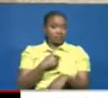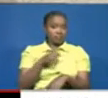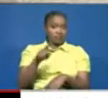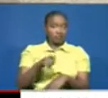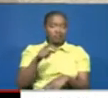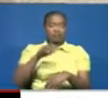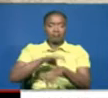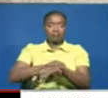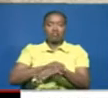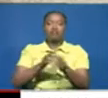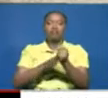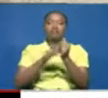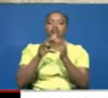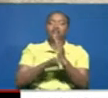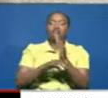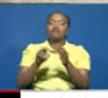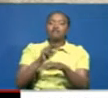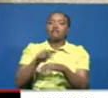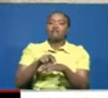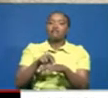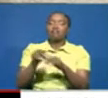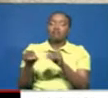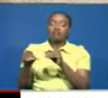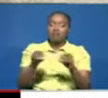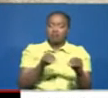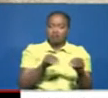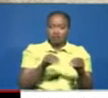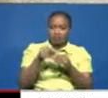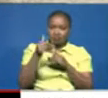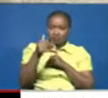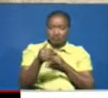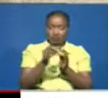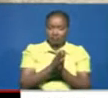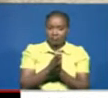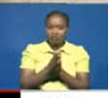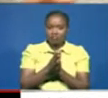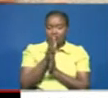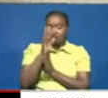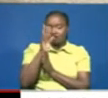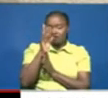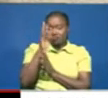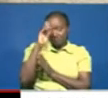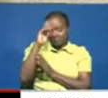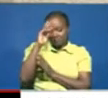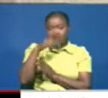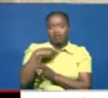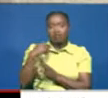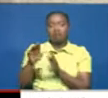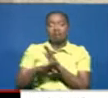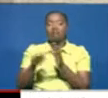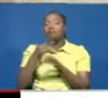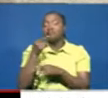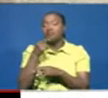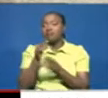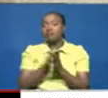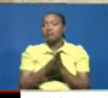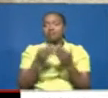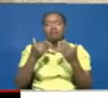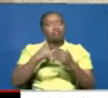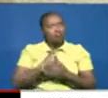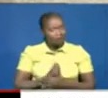leadership if this nation has to move forward. But the reason is, like my running mate said, I am tired. 59